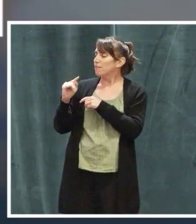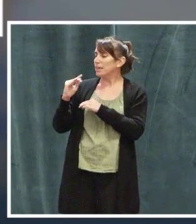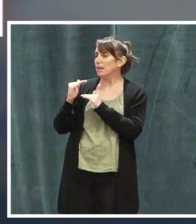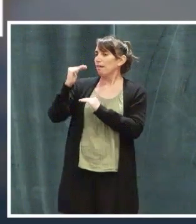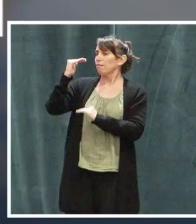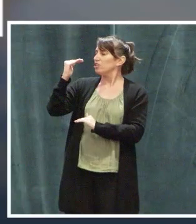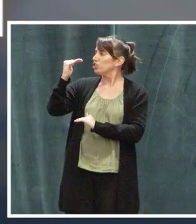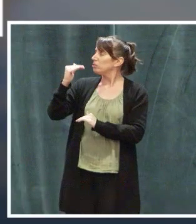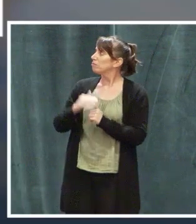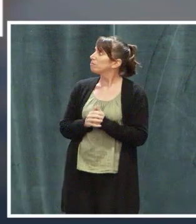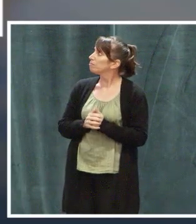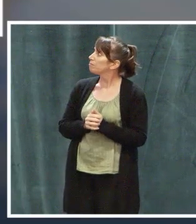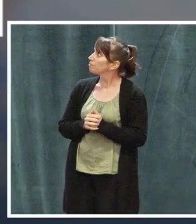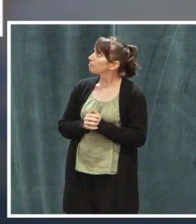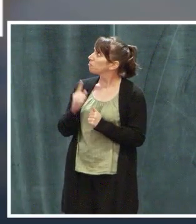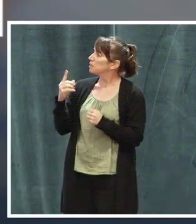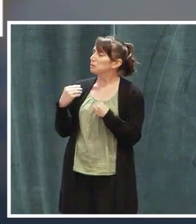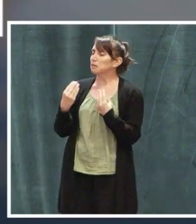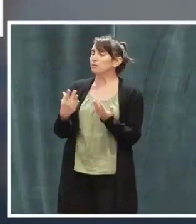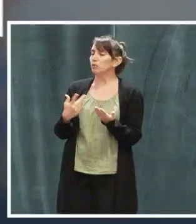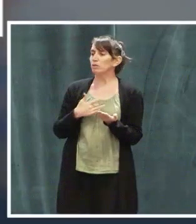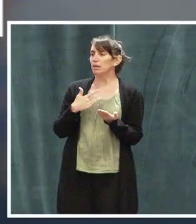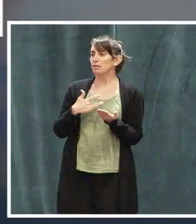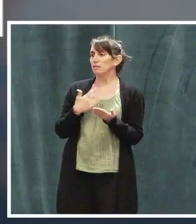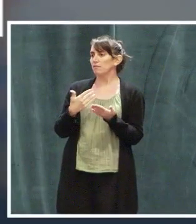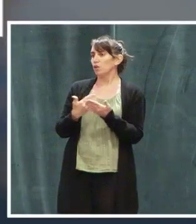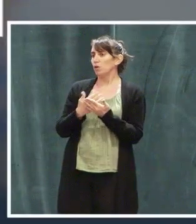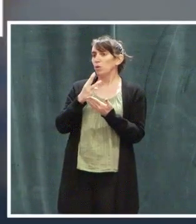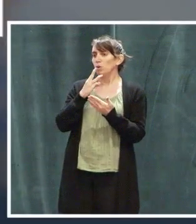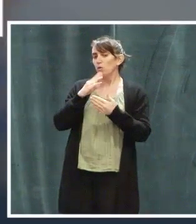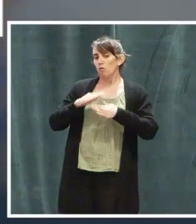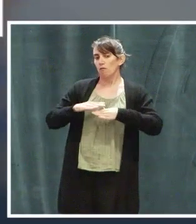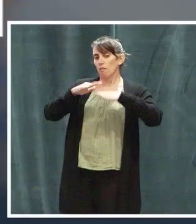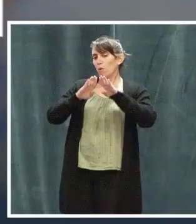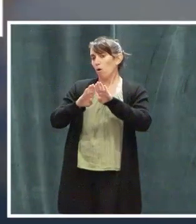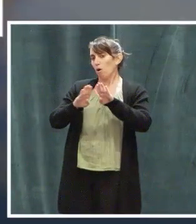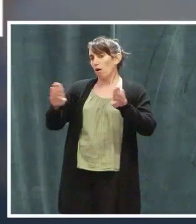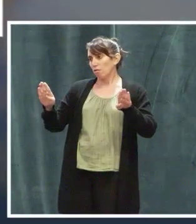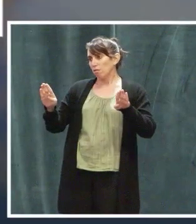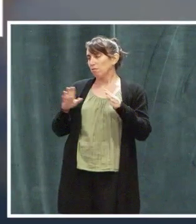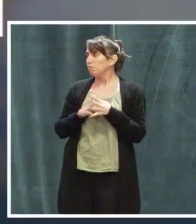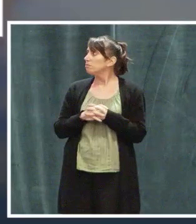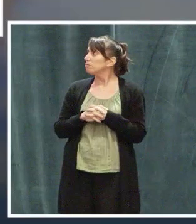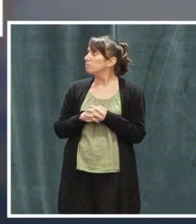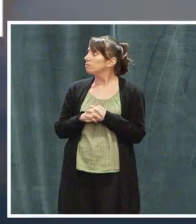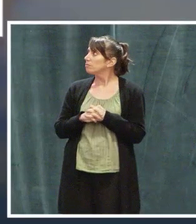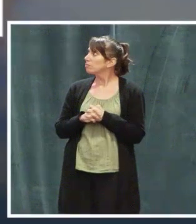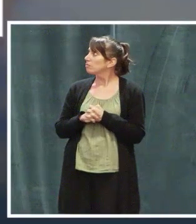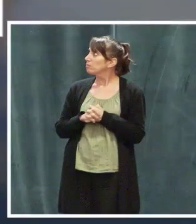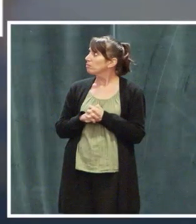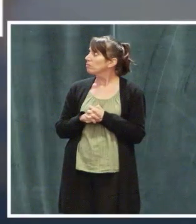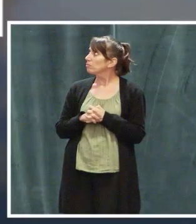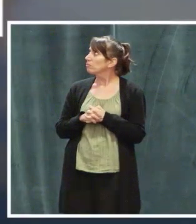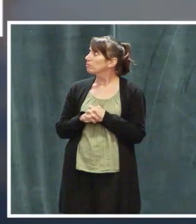This gives you a sense of the new flood wall that is